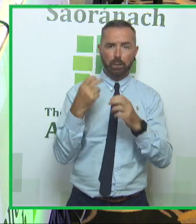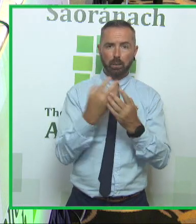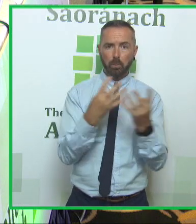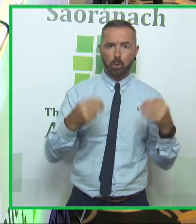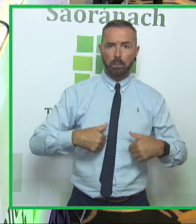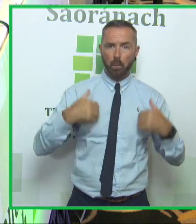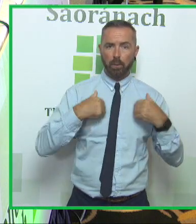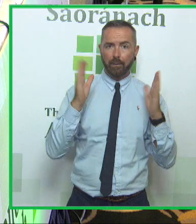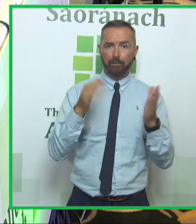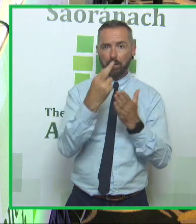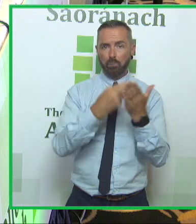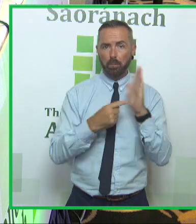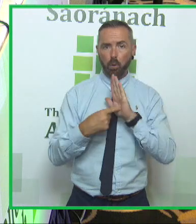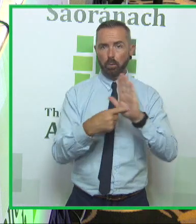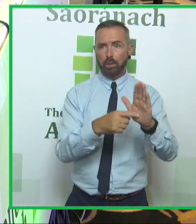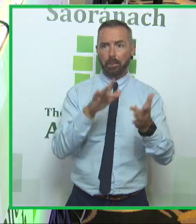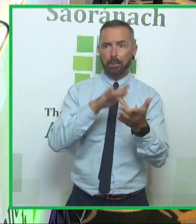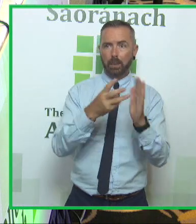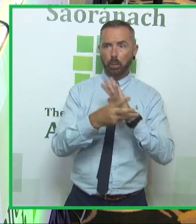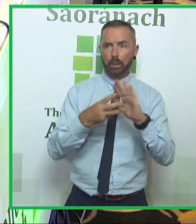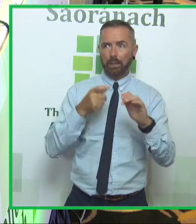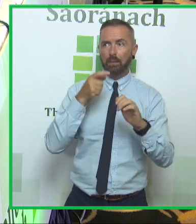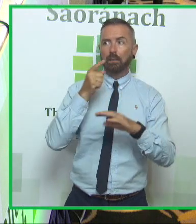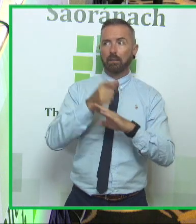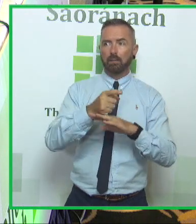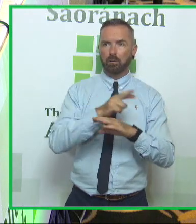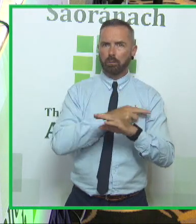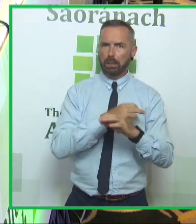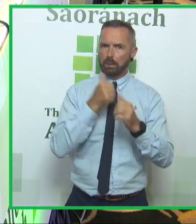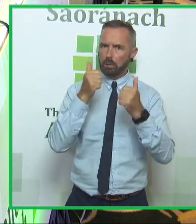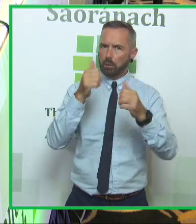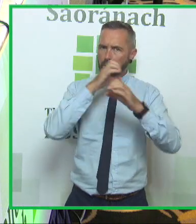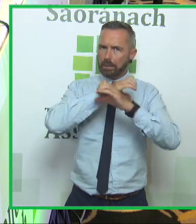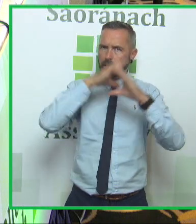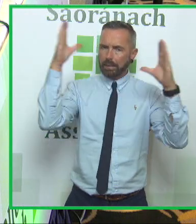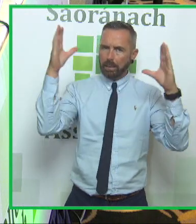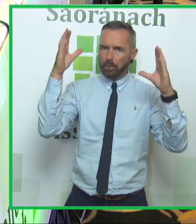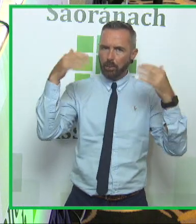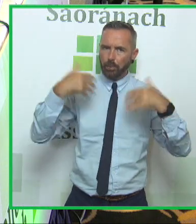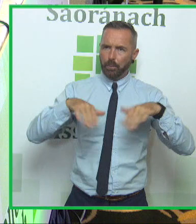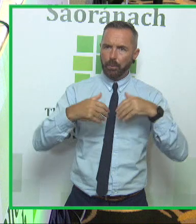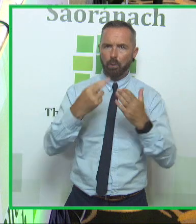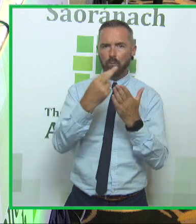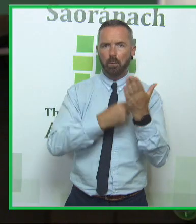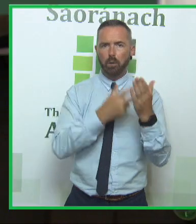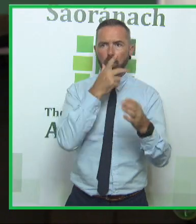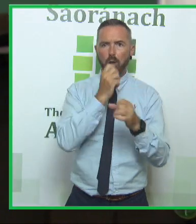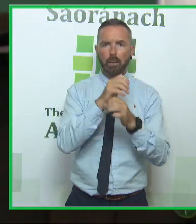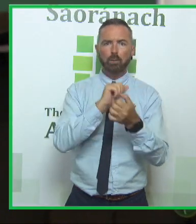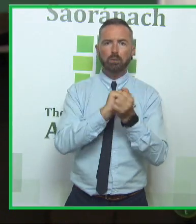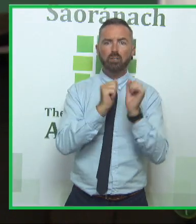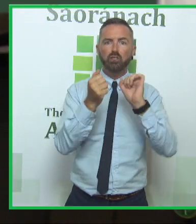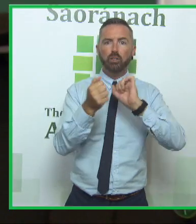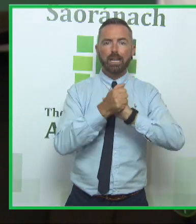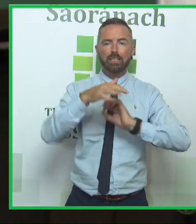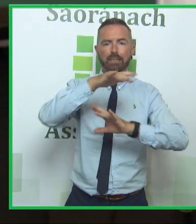issued just mid-week of this week, and I think it was a very good, very clear report setting out the very changing nature of